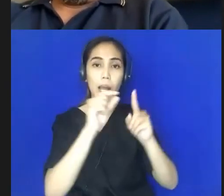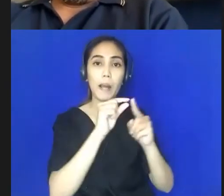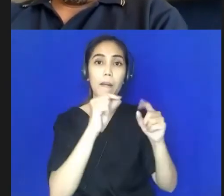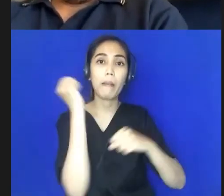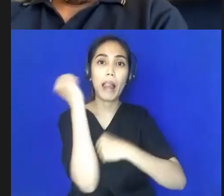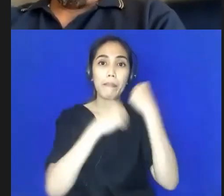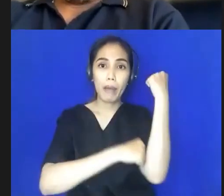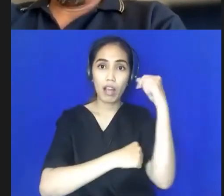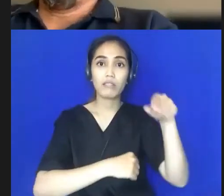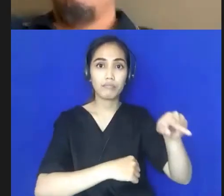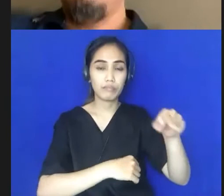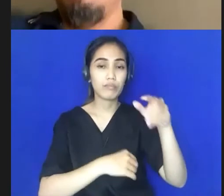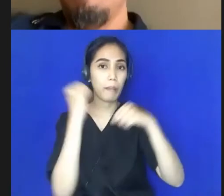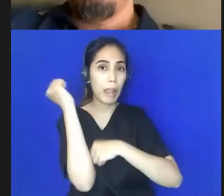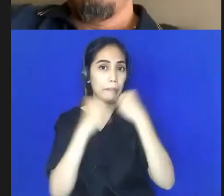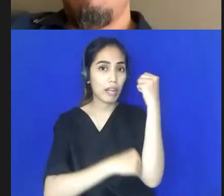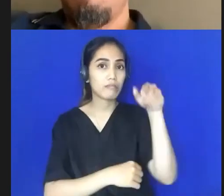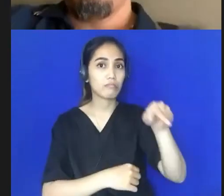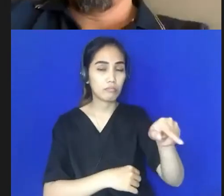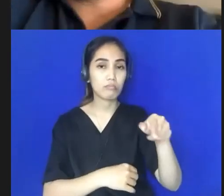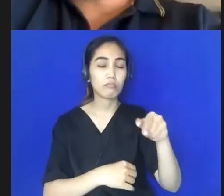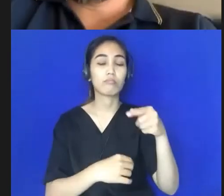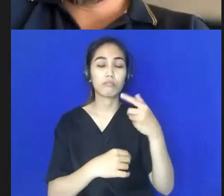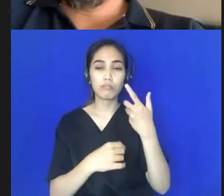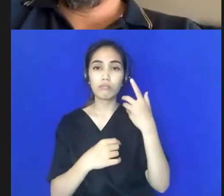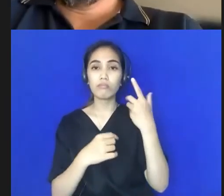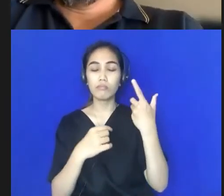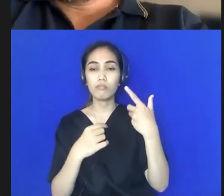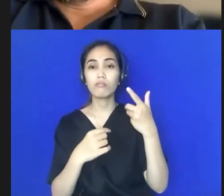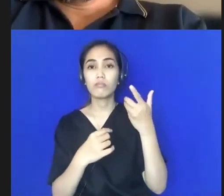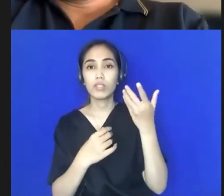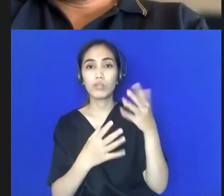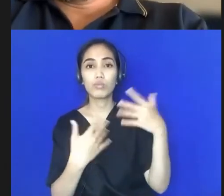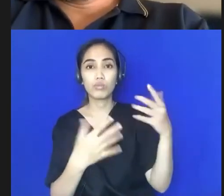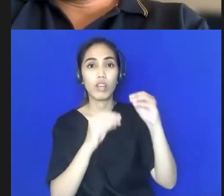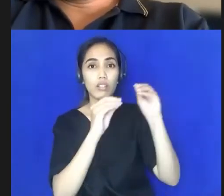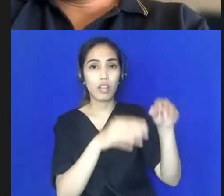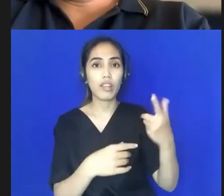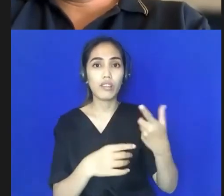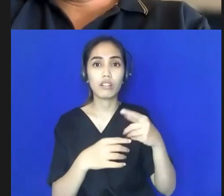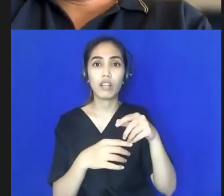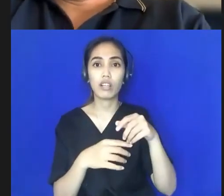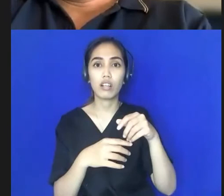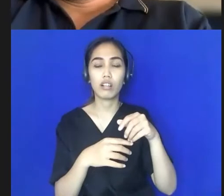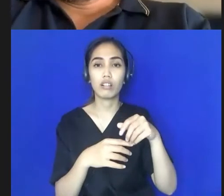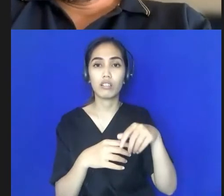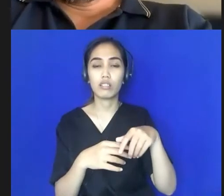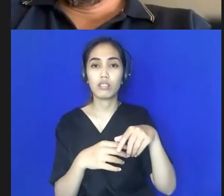households and businesses with sewerage services and directly benefit about 60,000 people in Palembang